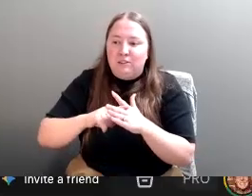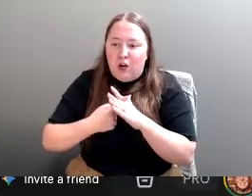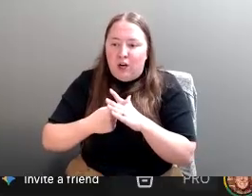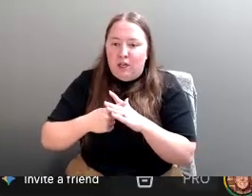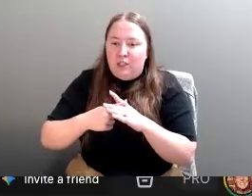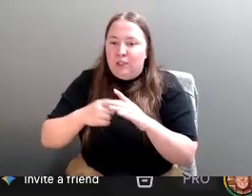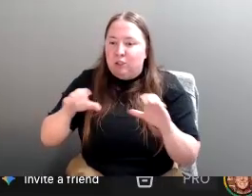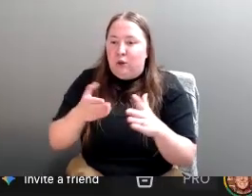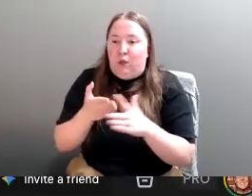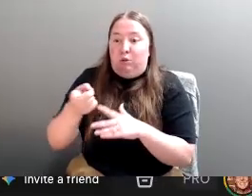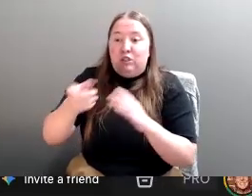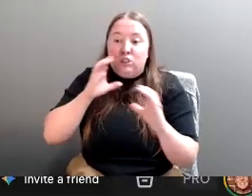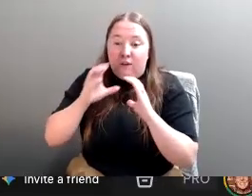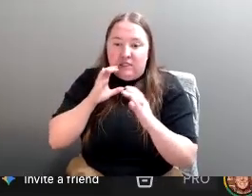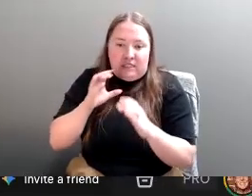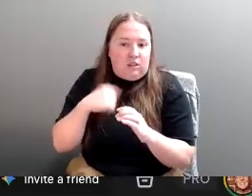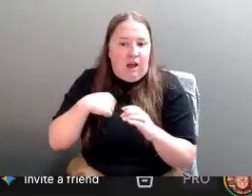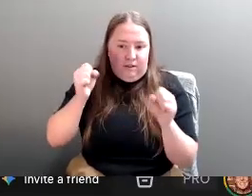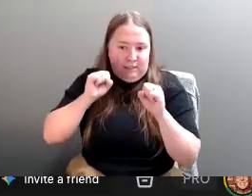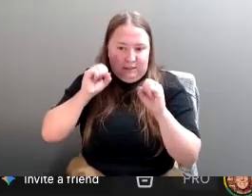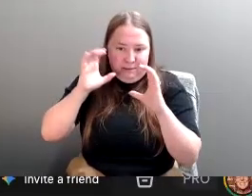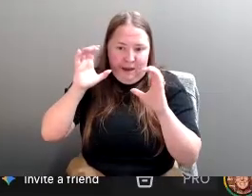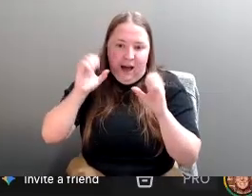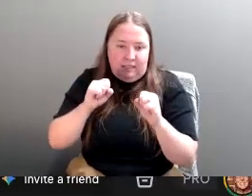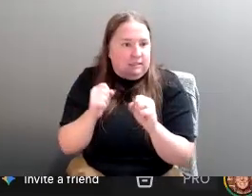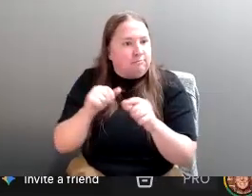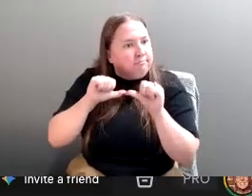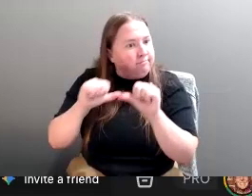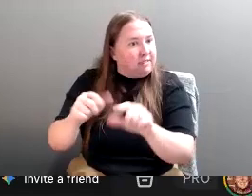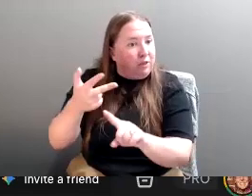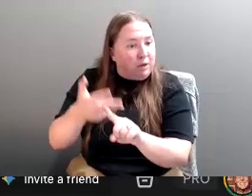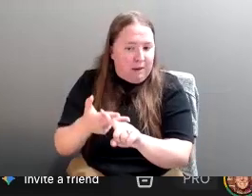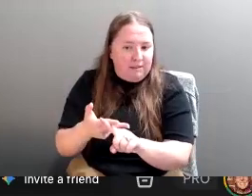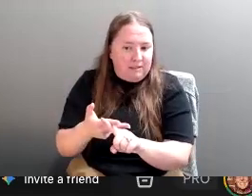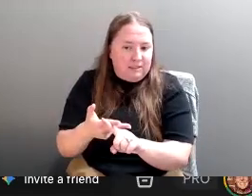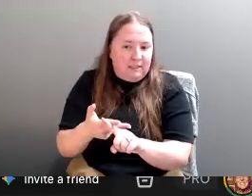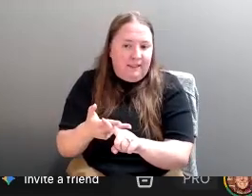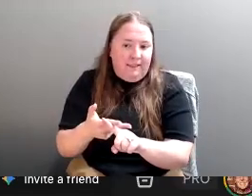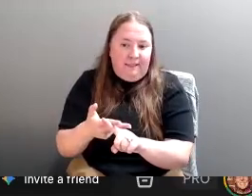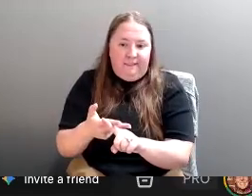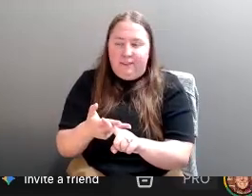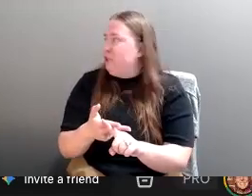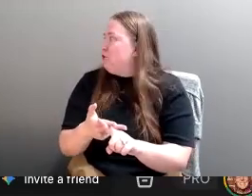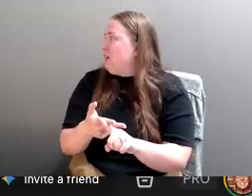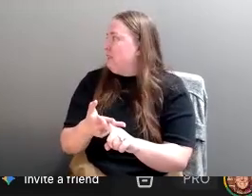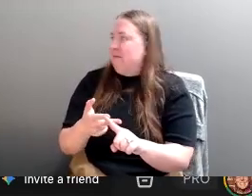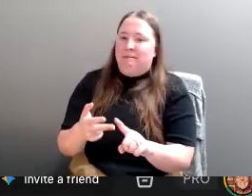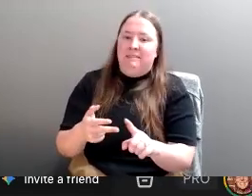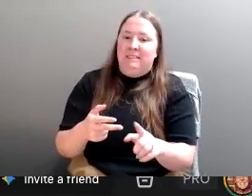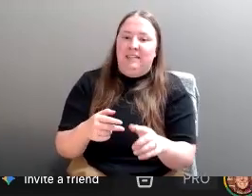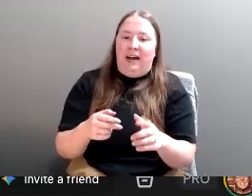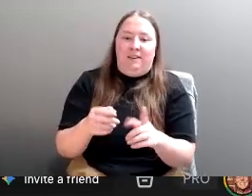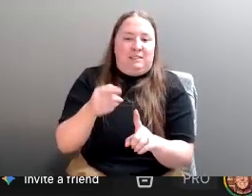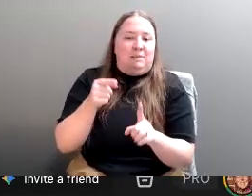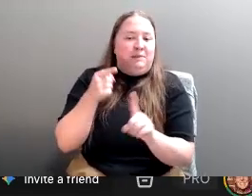through this conversation, which I was amazed, lasted 3 months. I have had the experience to where after a certain amount of time,